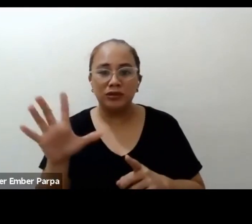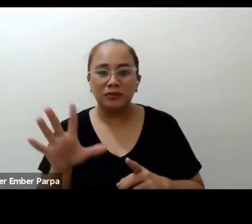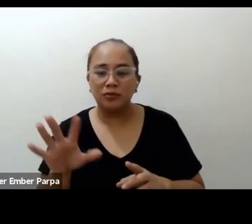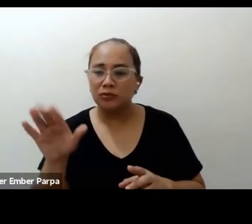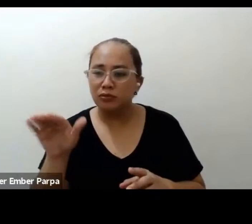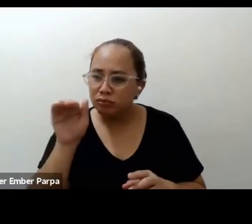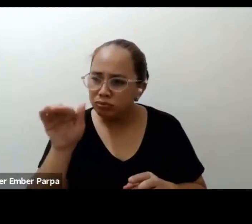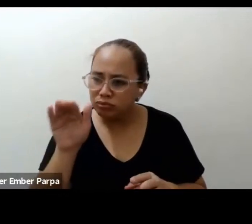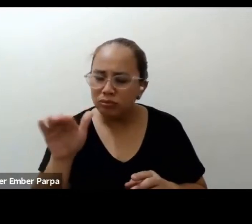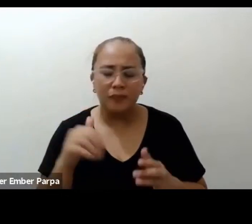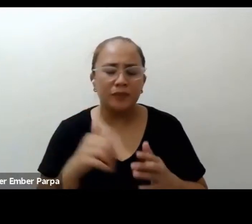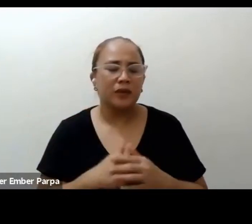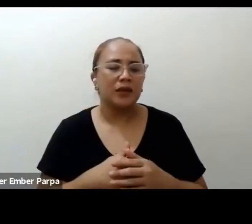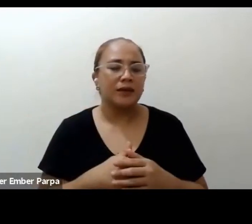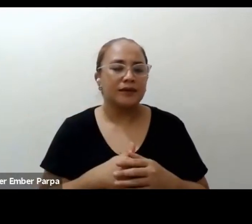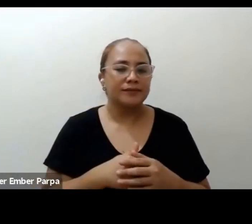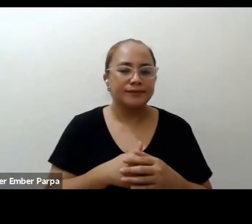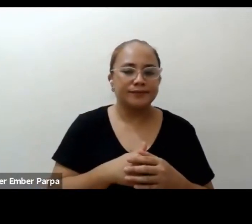and reach